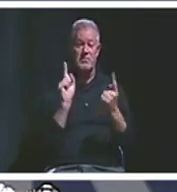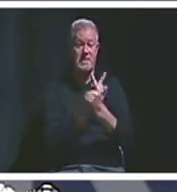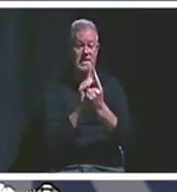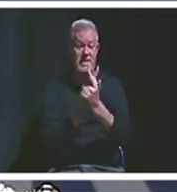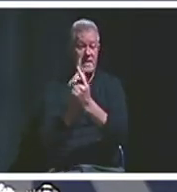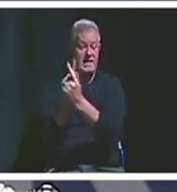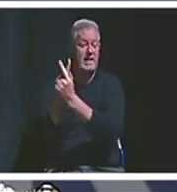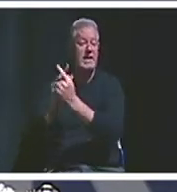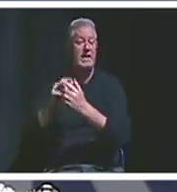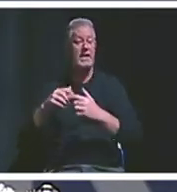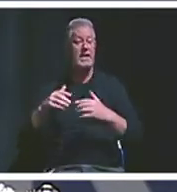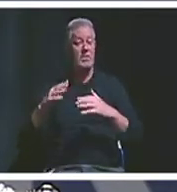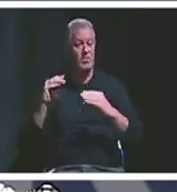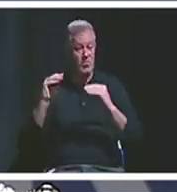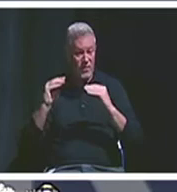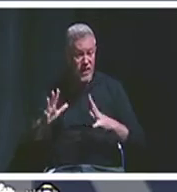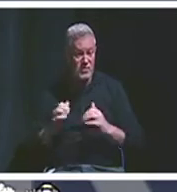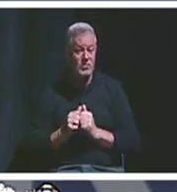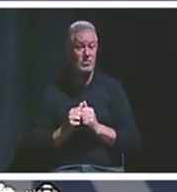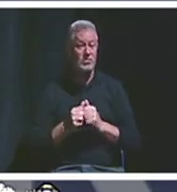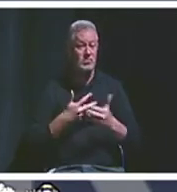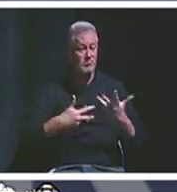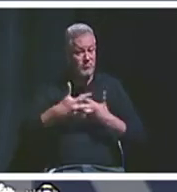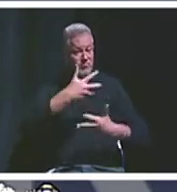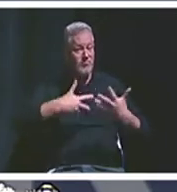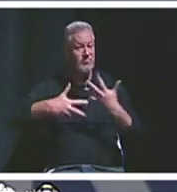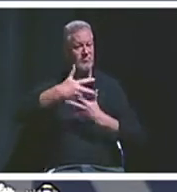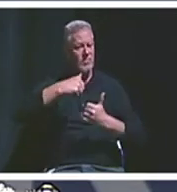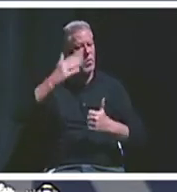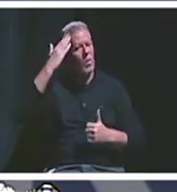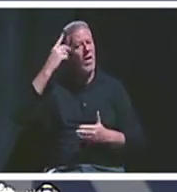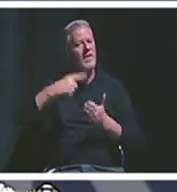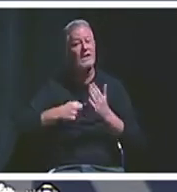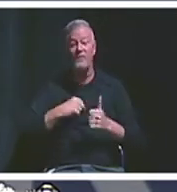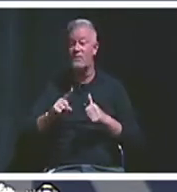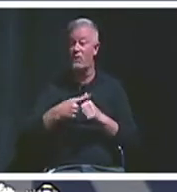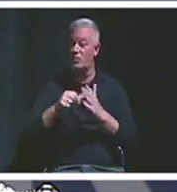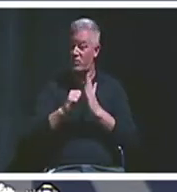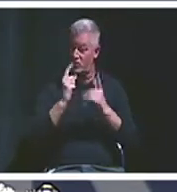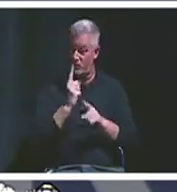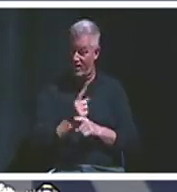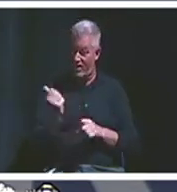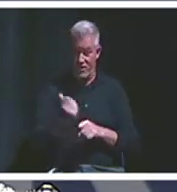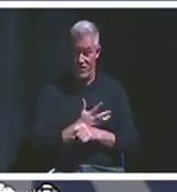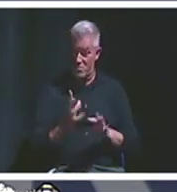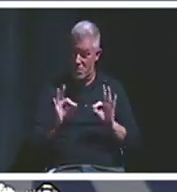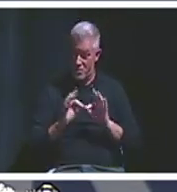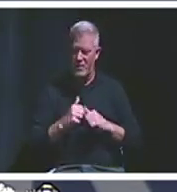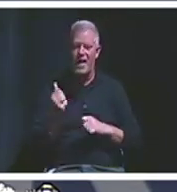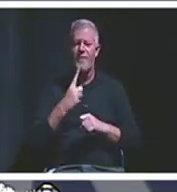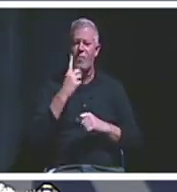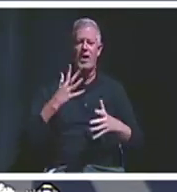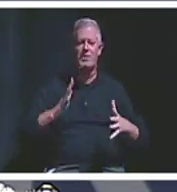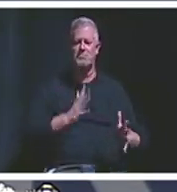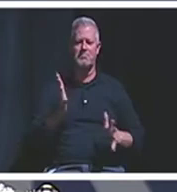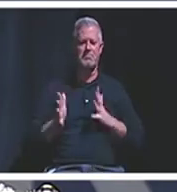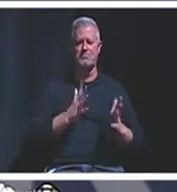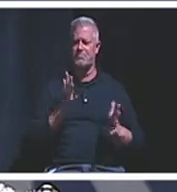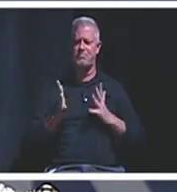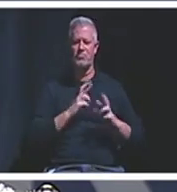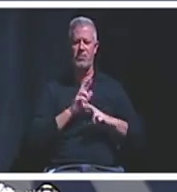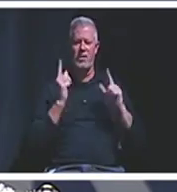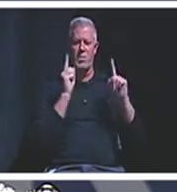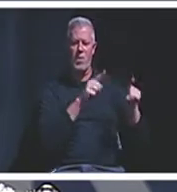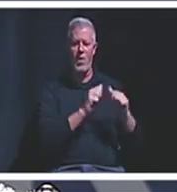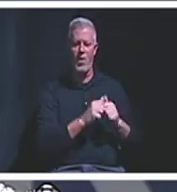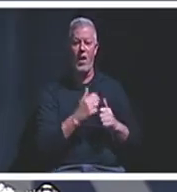professors, our peers, interact with everybody. You know what they say, first impressions, they're everything. So everyone was dressed to the nines, ready to go. Just